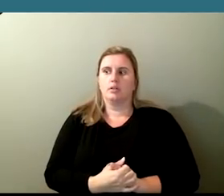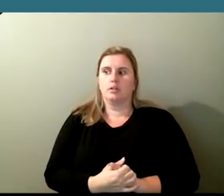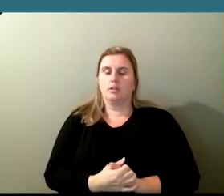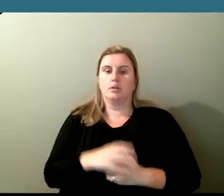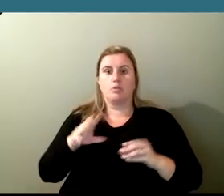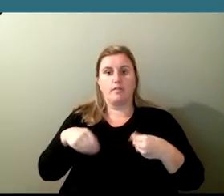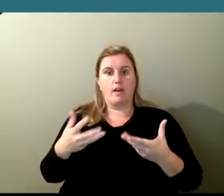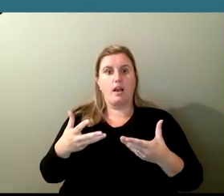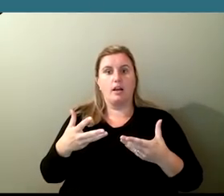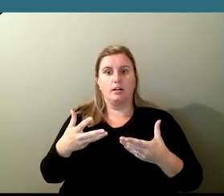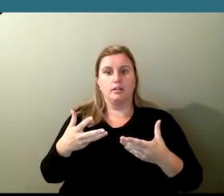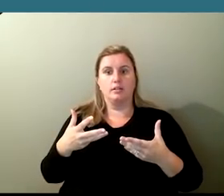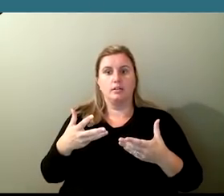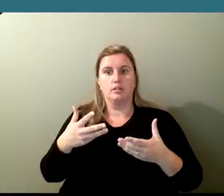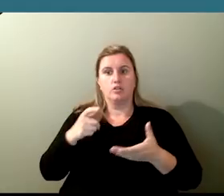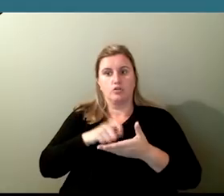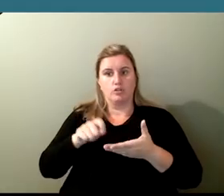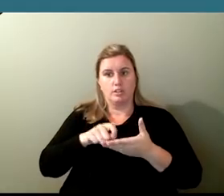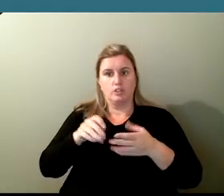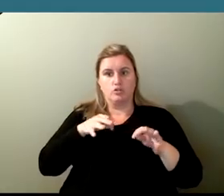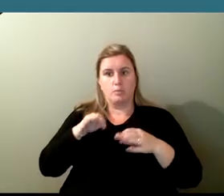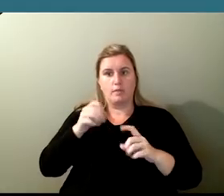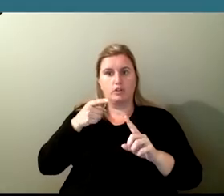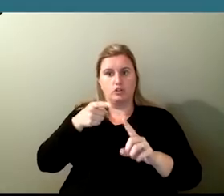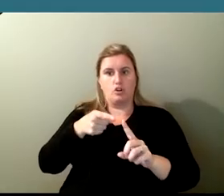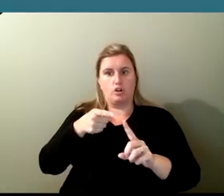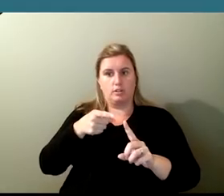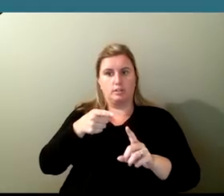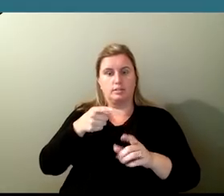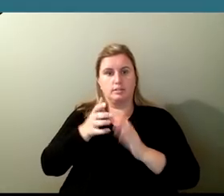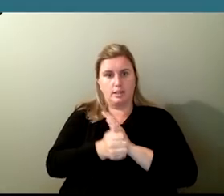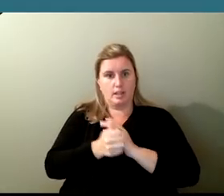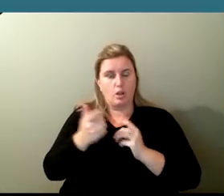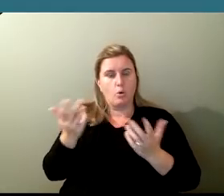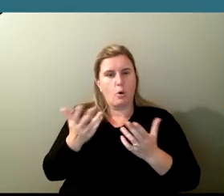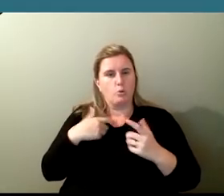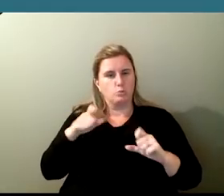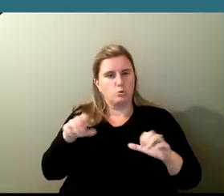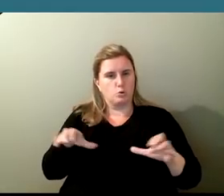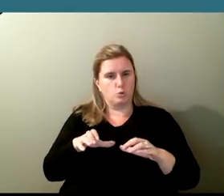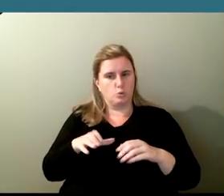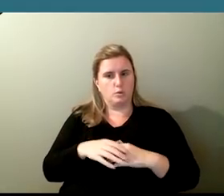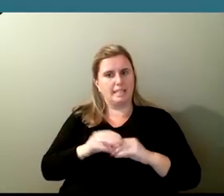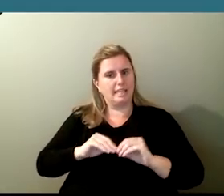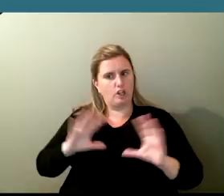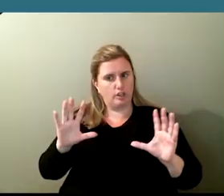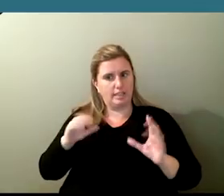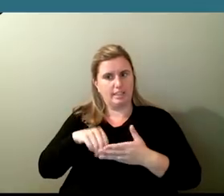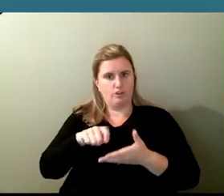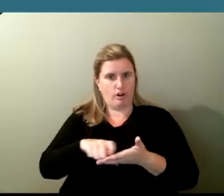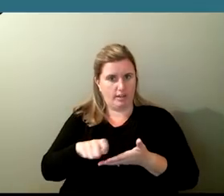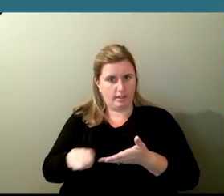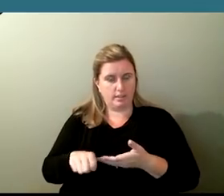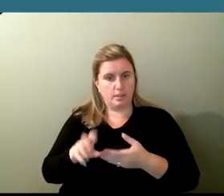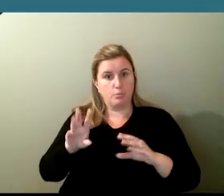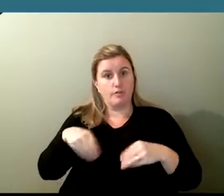Providing succinct and written descriptions of the target skill. What is it that we're supposed to do here? Clearly, in writing.